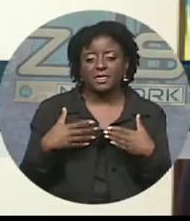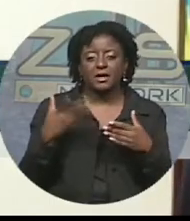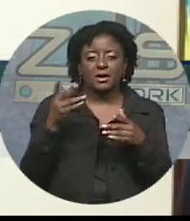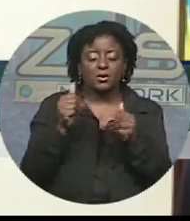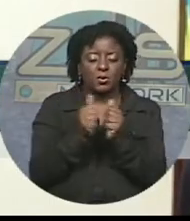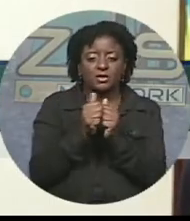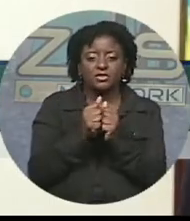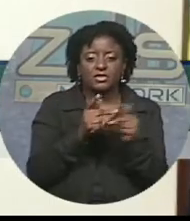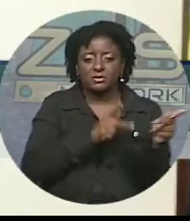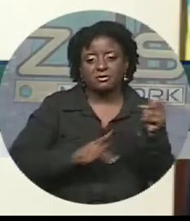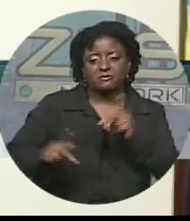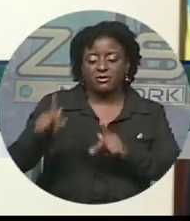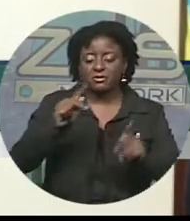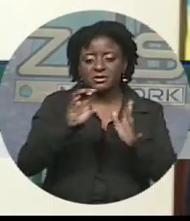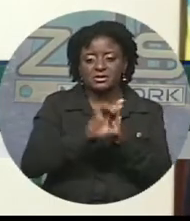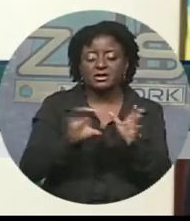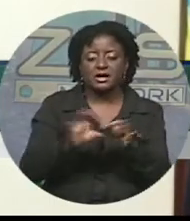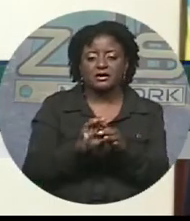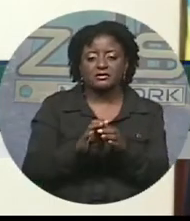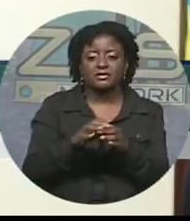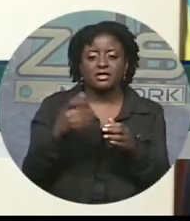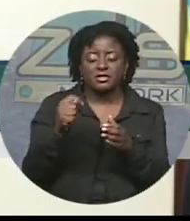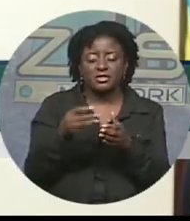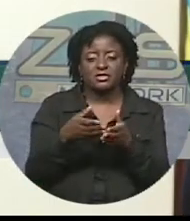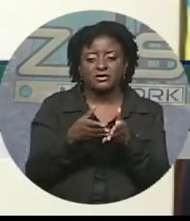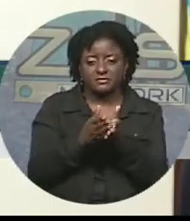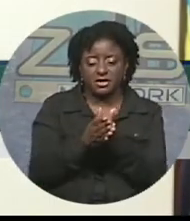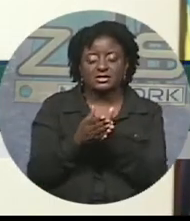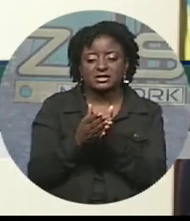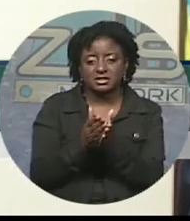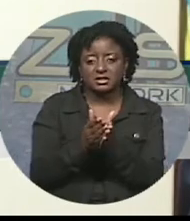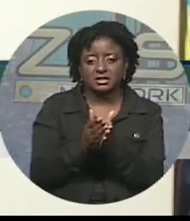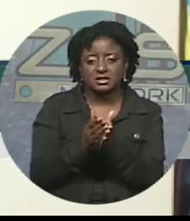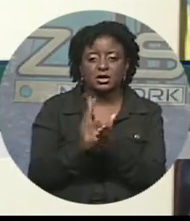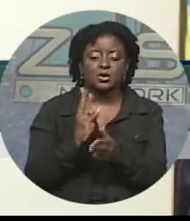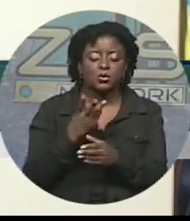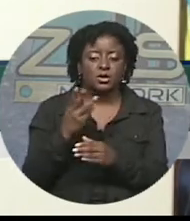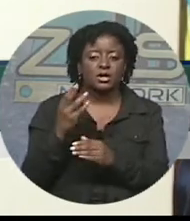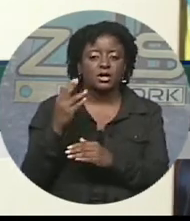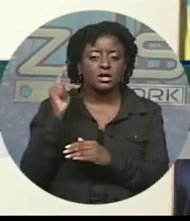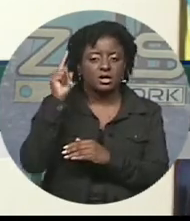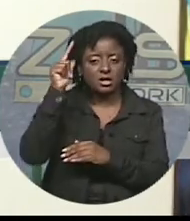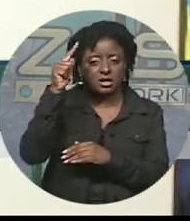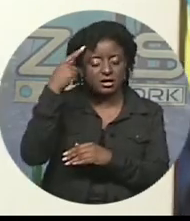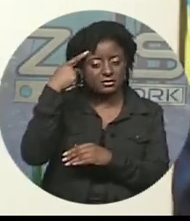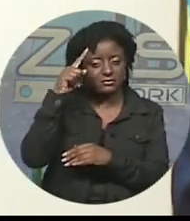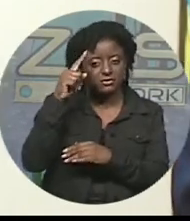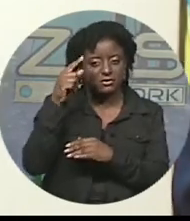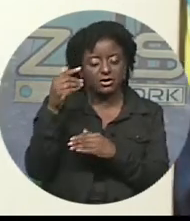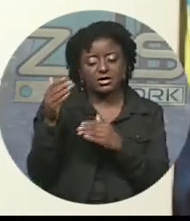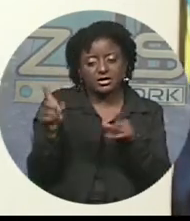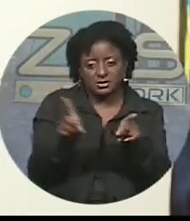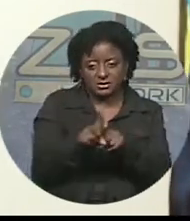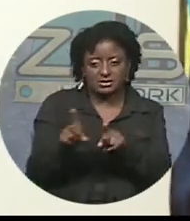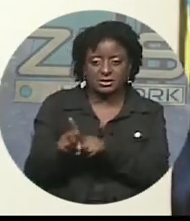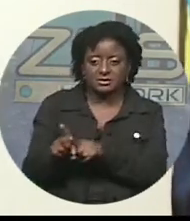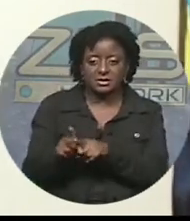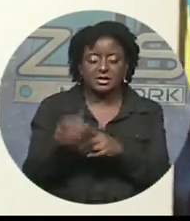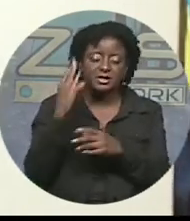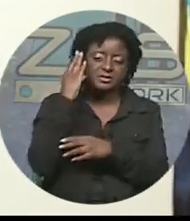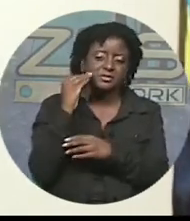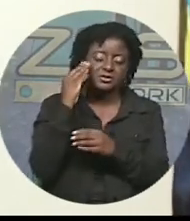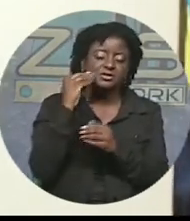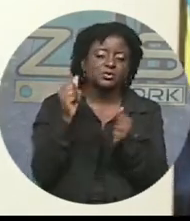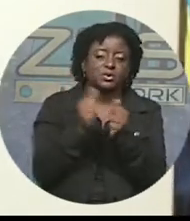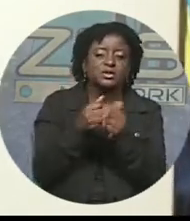the Arthur Dion Hanna, and we are looking forward to a similar experience with this